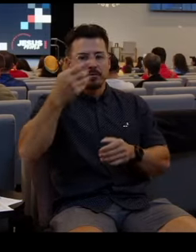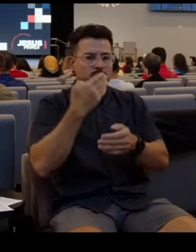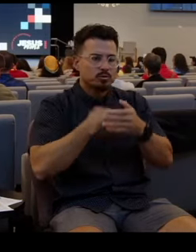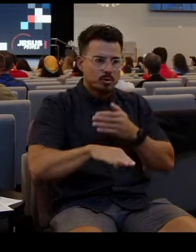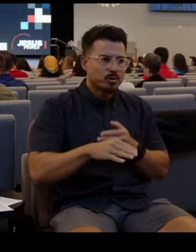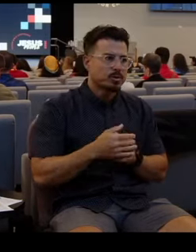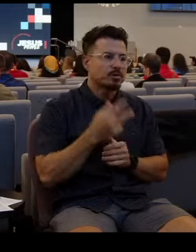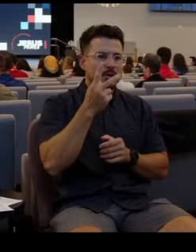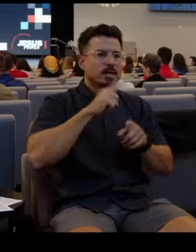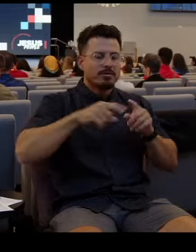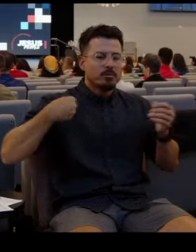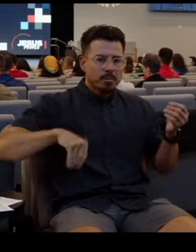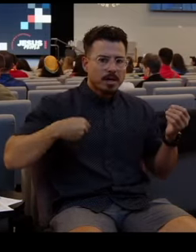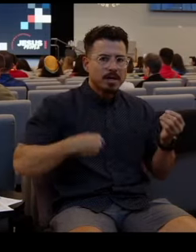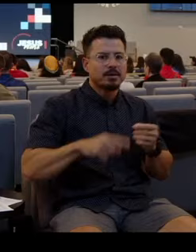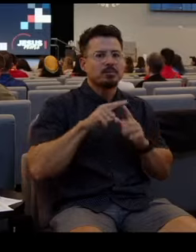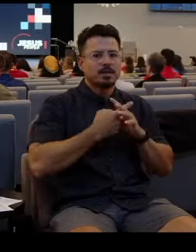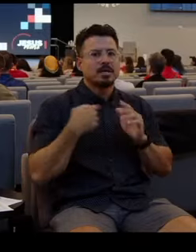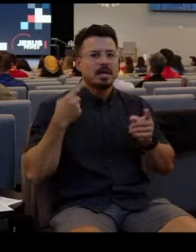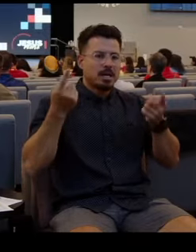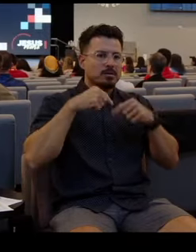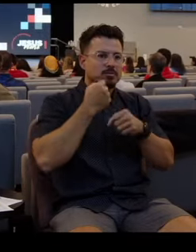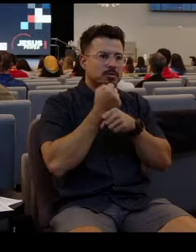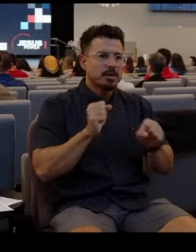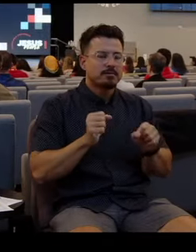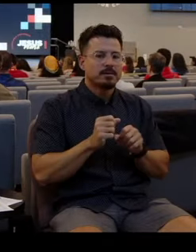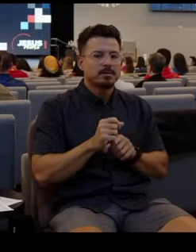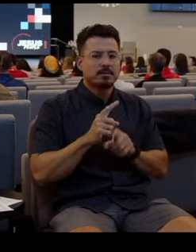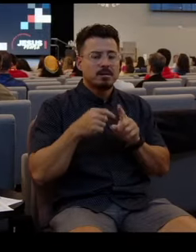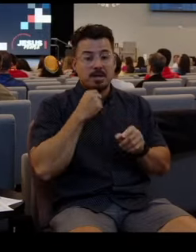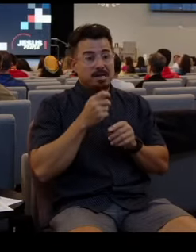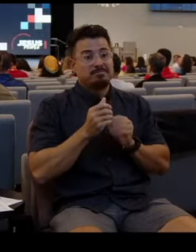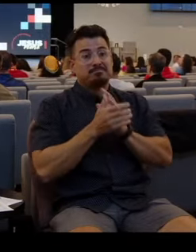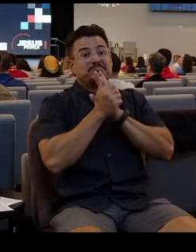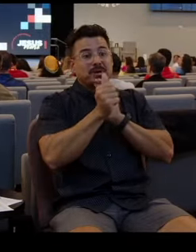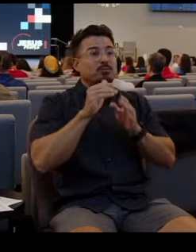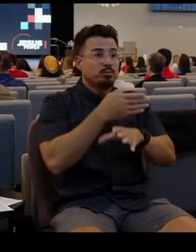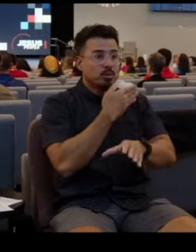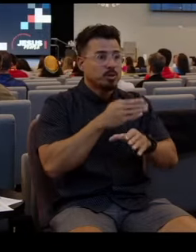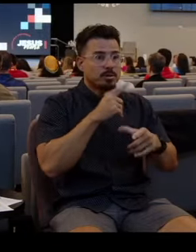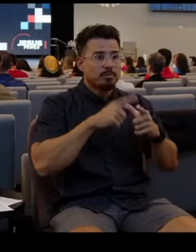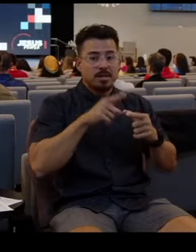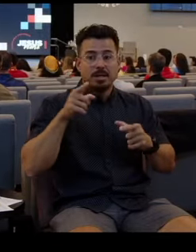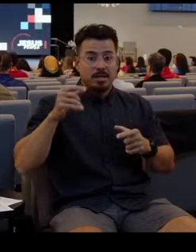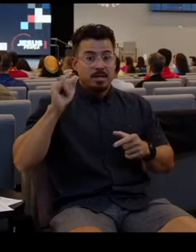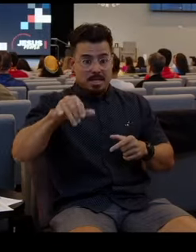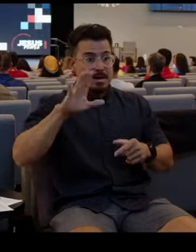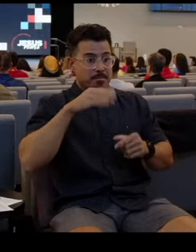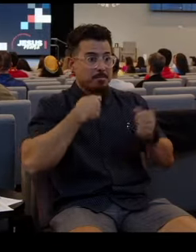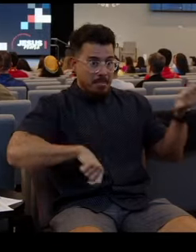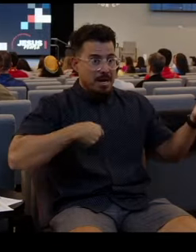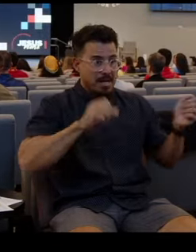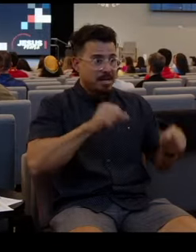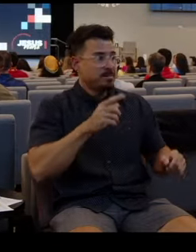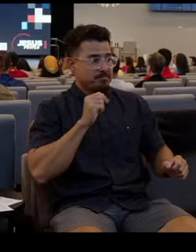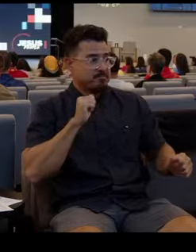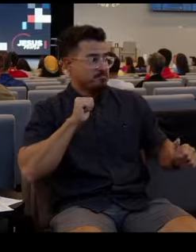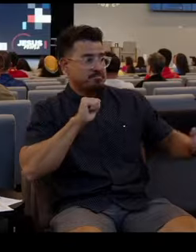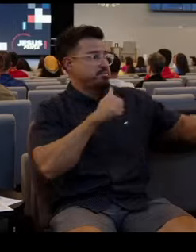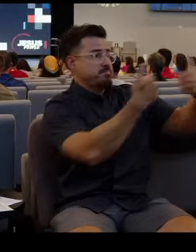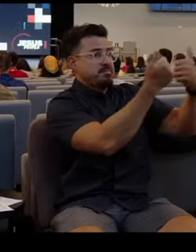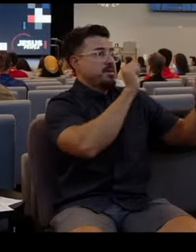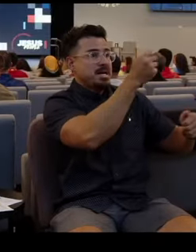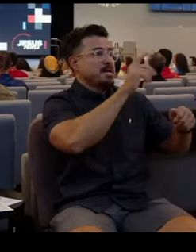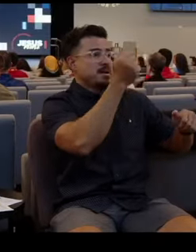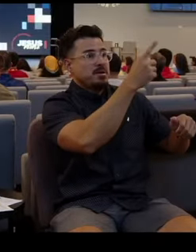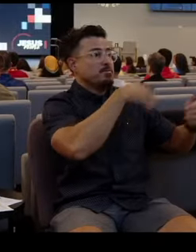I'm not much of an expert in music, but I will tell you, I believe they could have competed at that time with the local music scene on any level, on